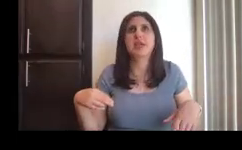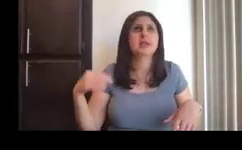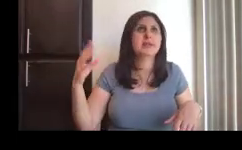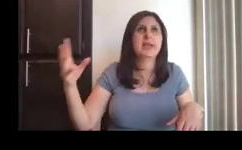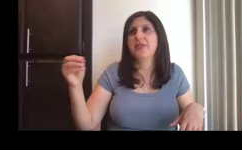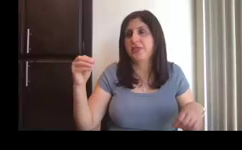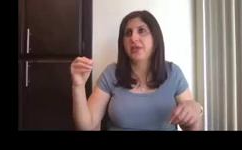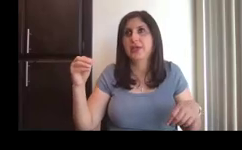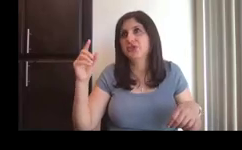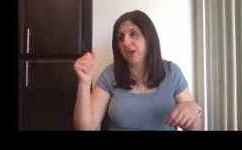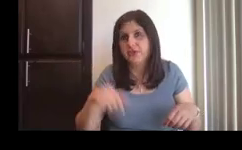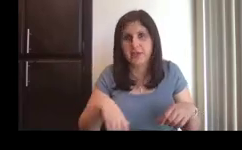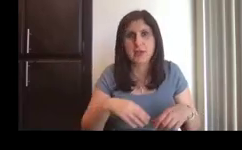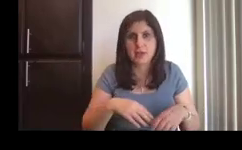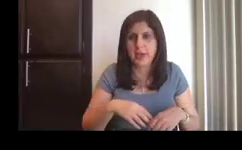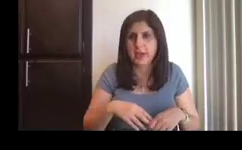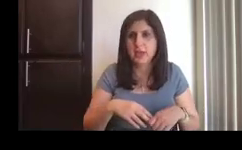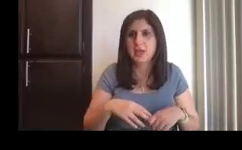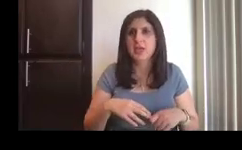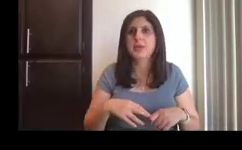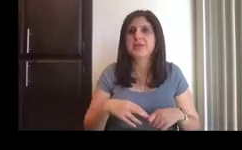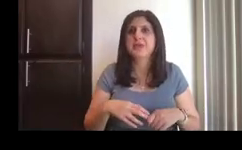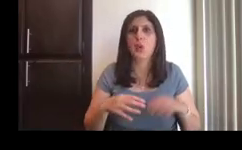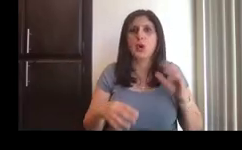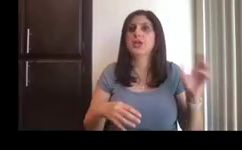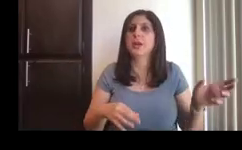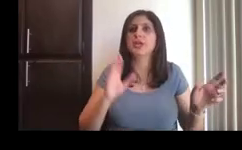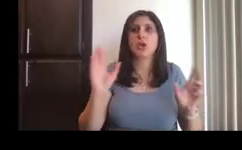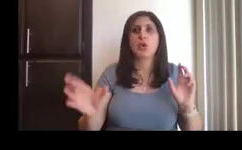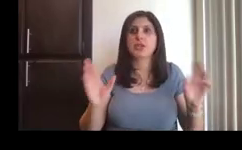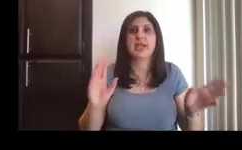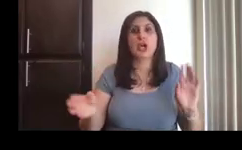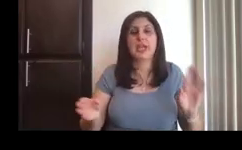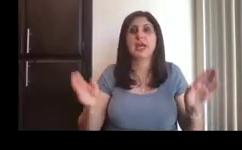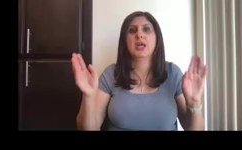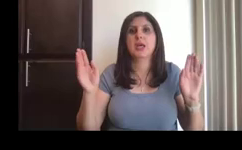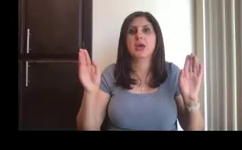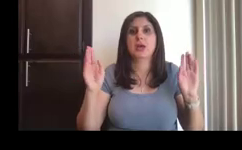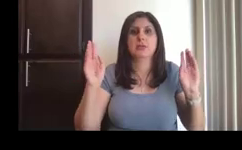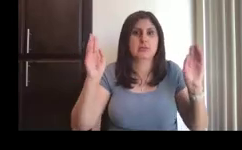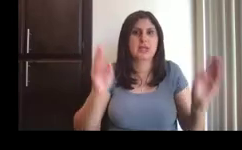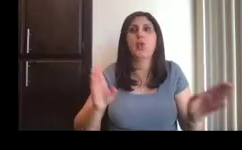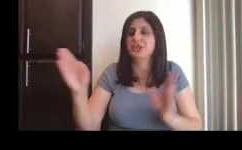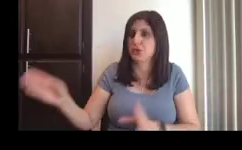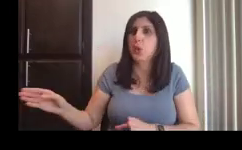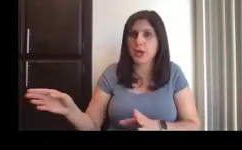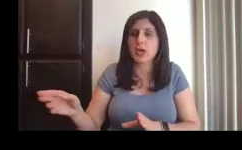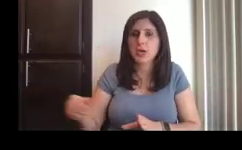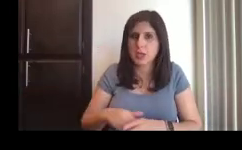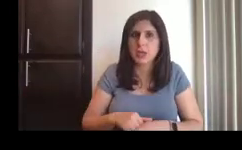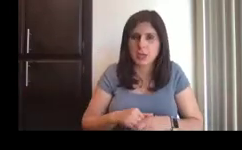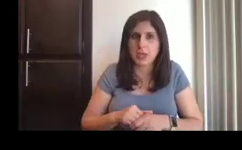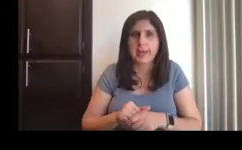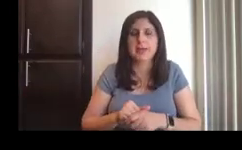on the 10th shelf. Okay. Ordinal numbers, orders that are in sequential